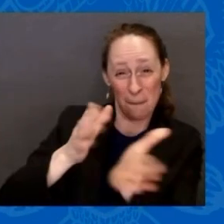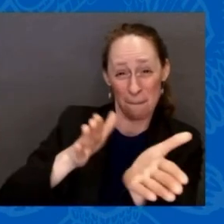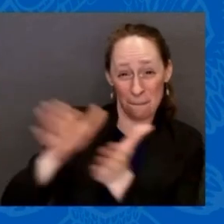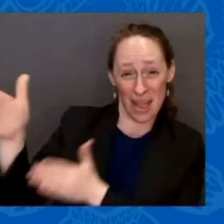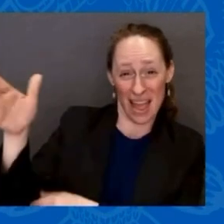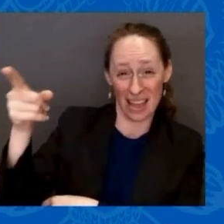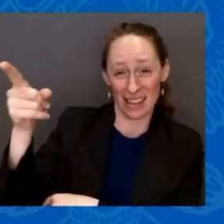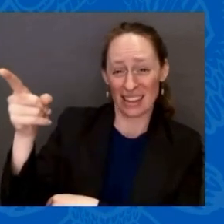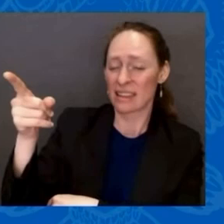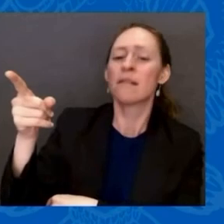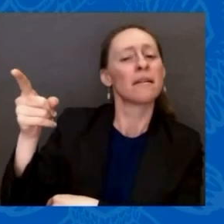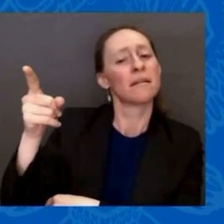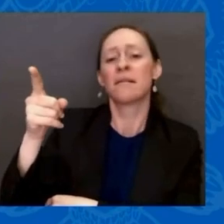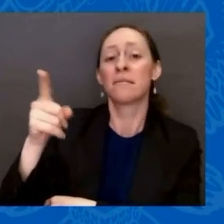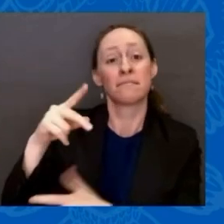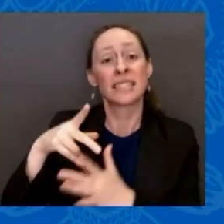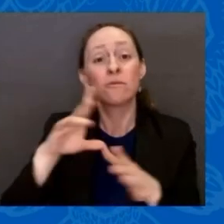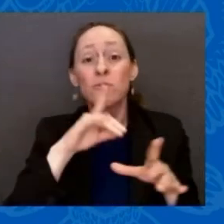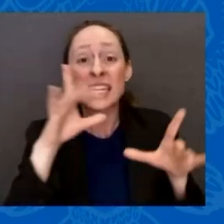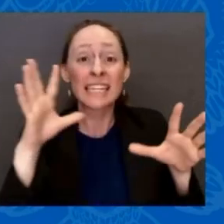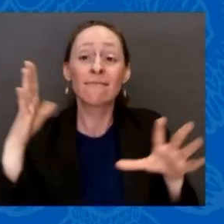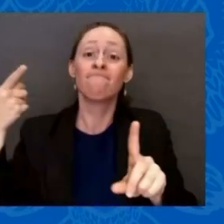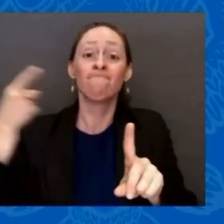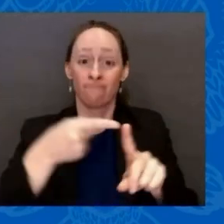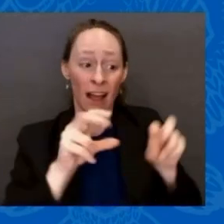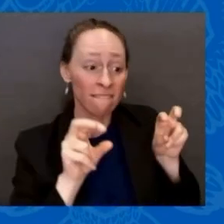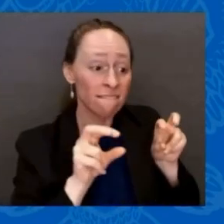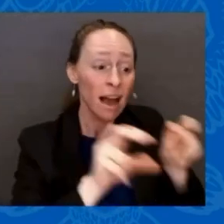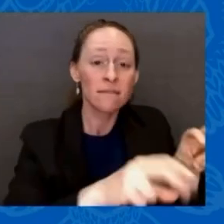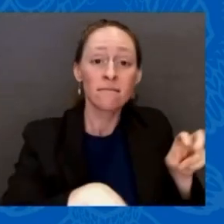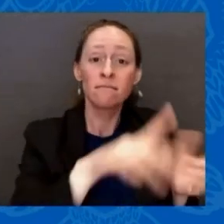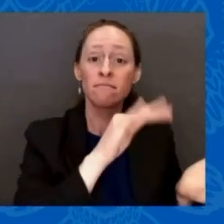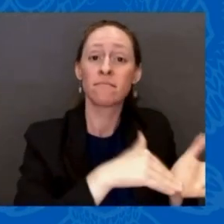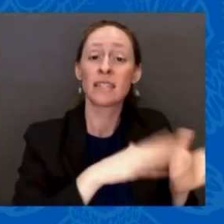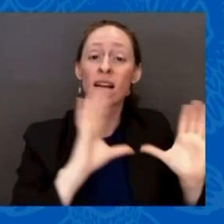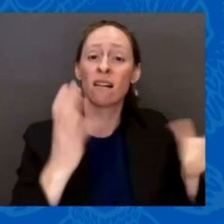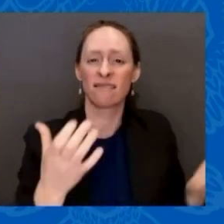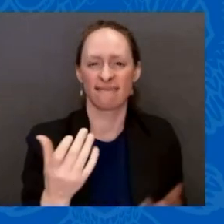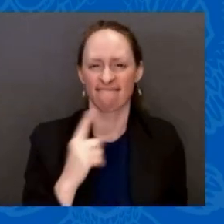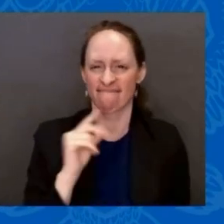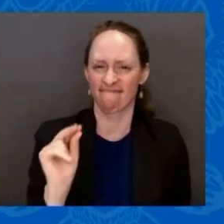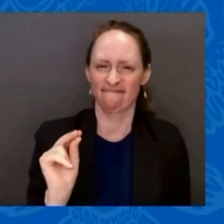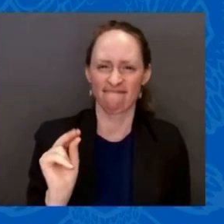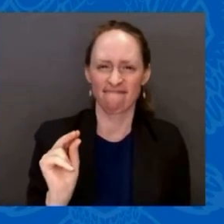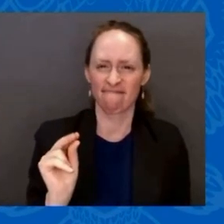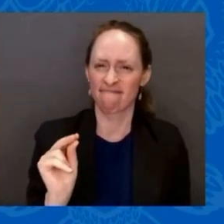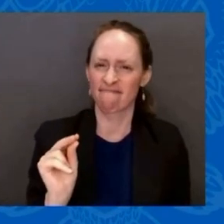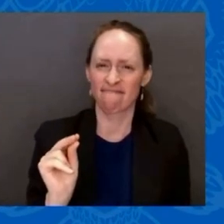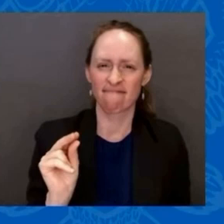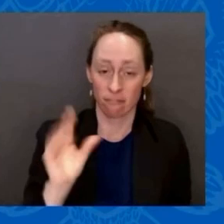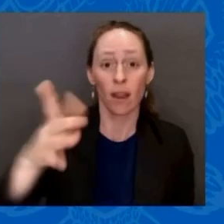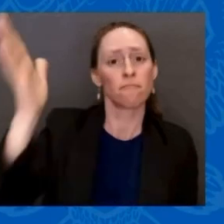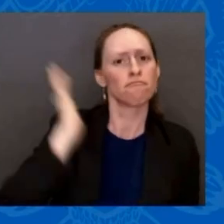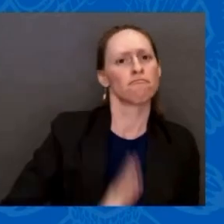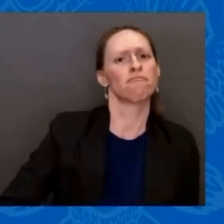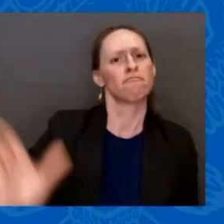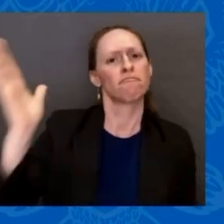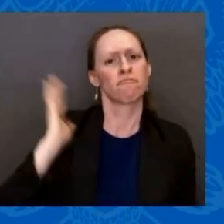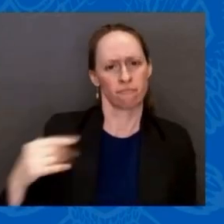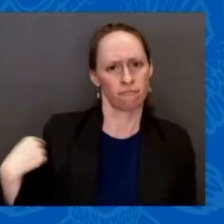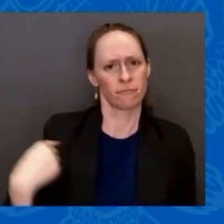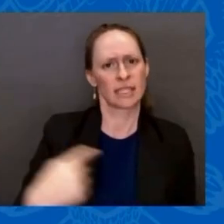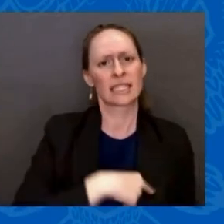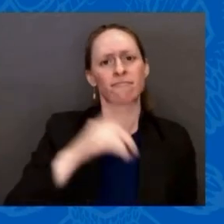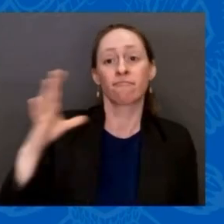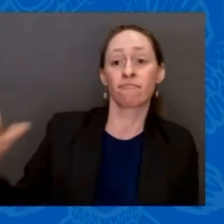in innovation. We used to invest 2% of our gross domestic product in research and development. By the